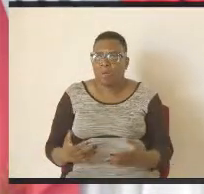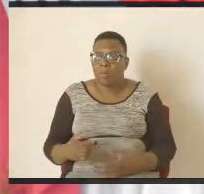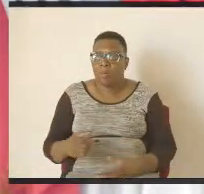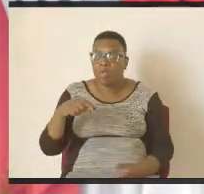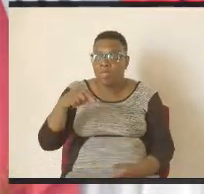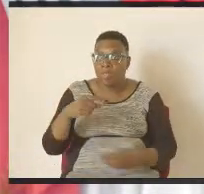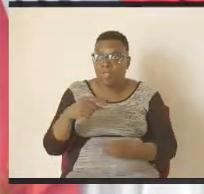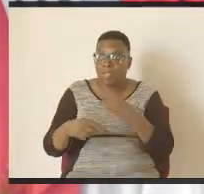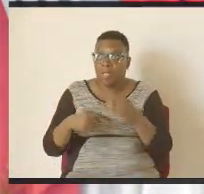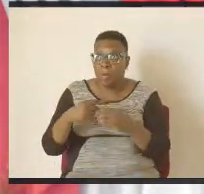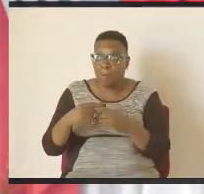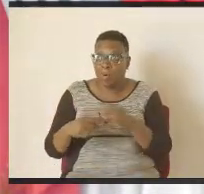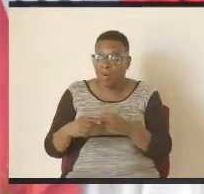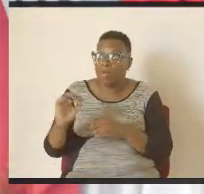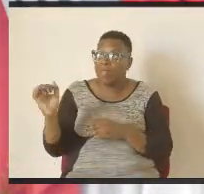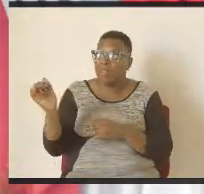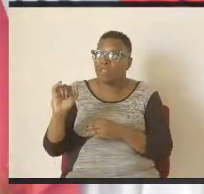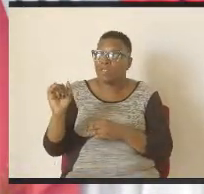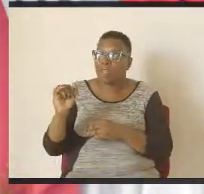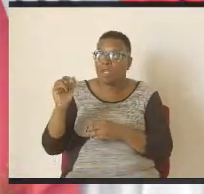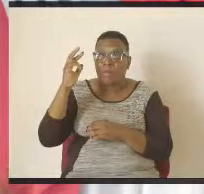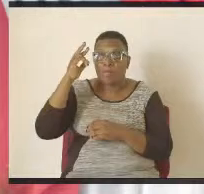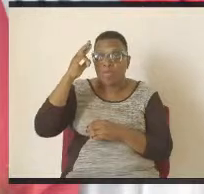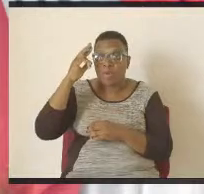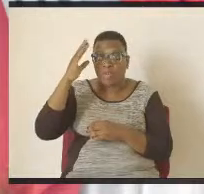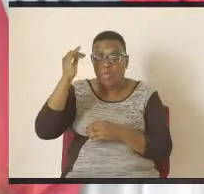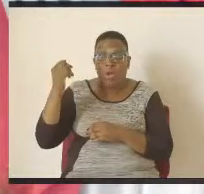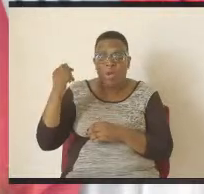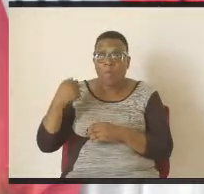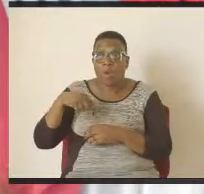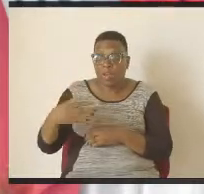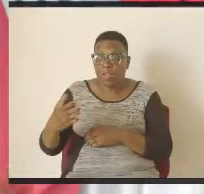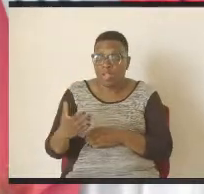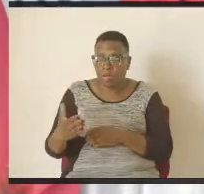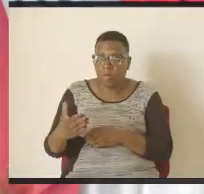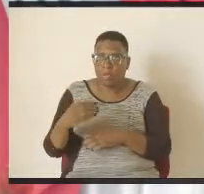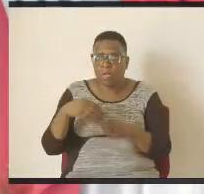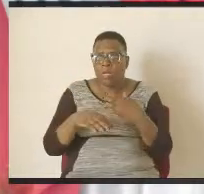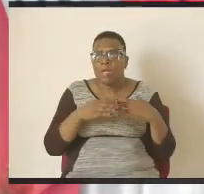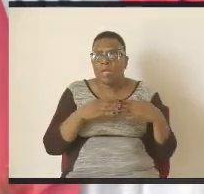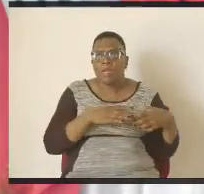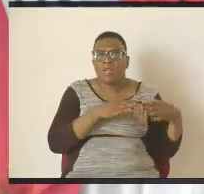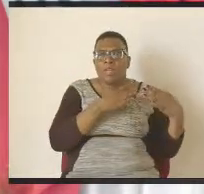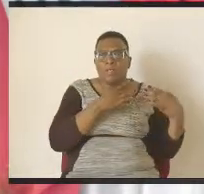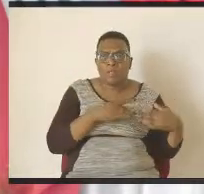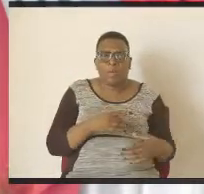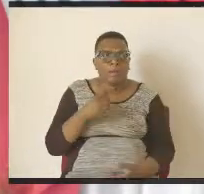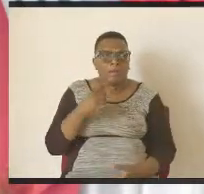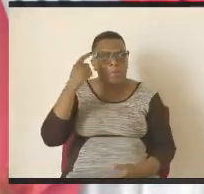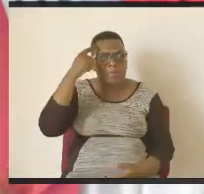very reason we're here today. And in my heart, it's like I was